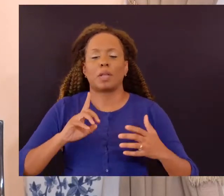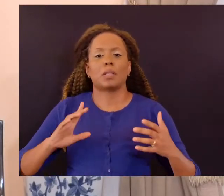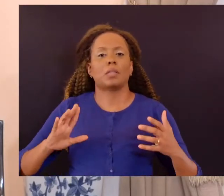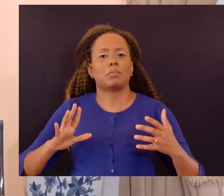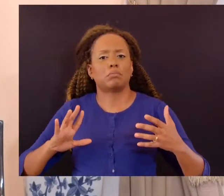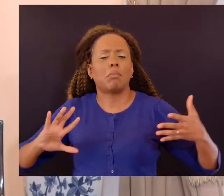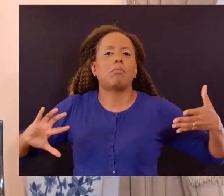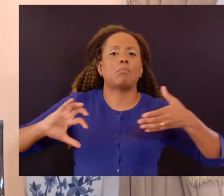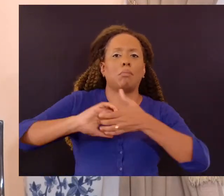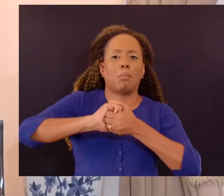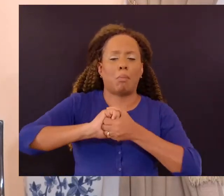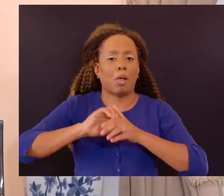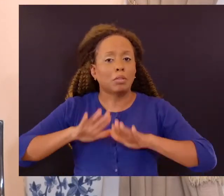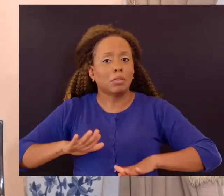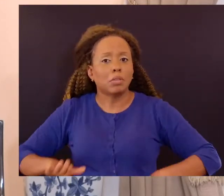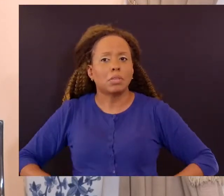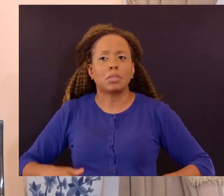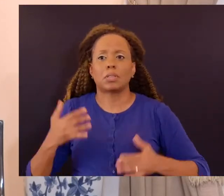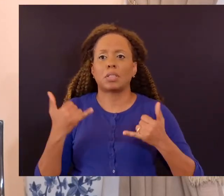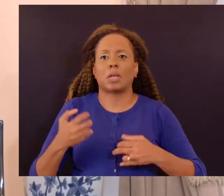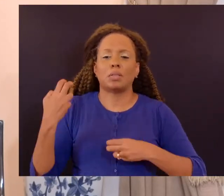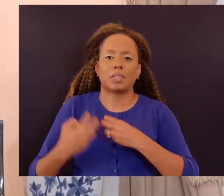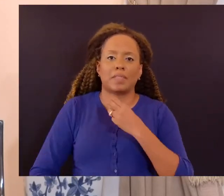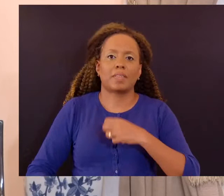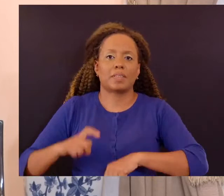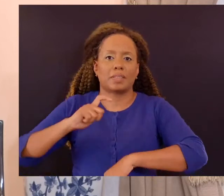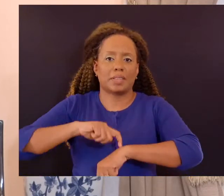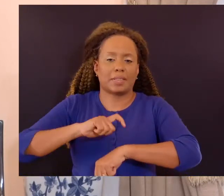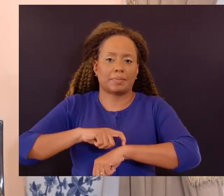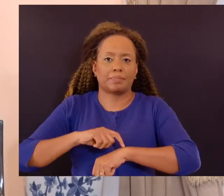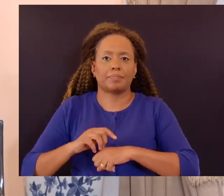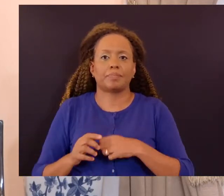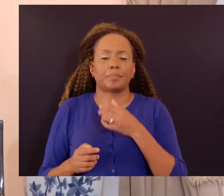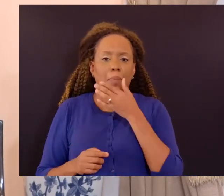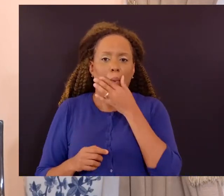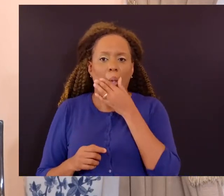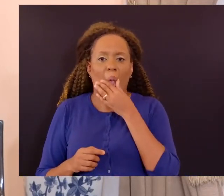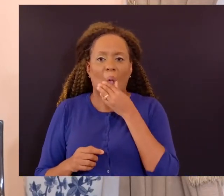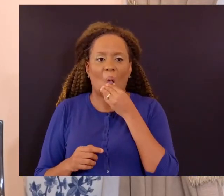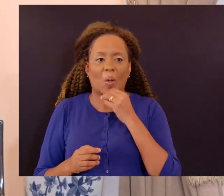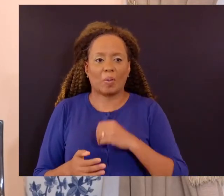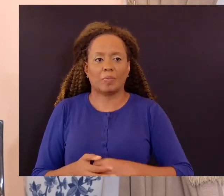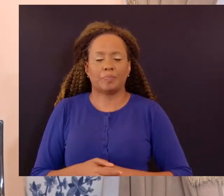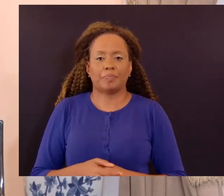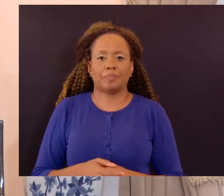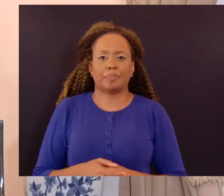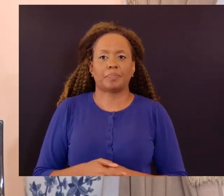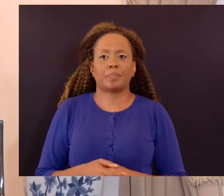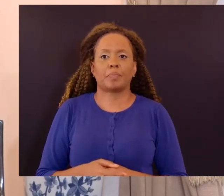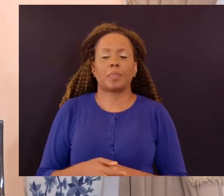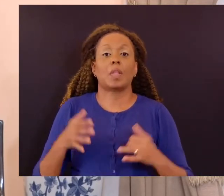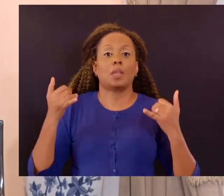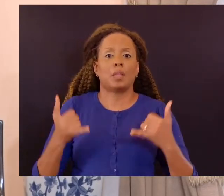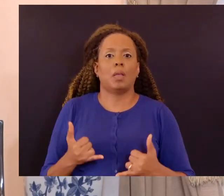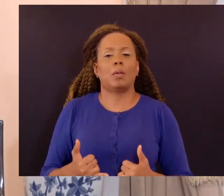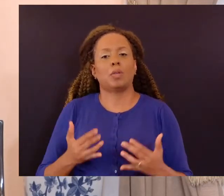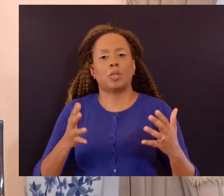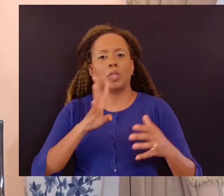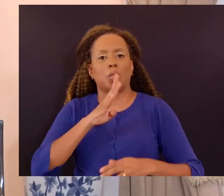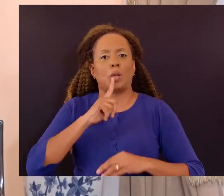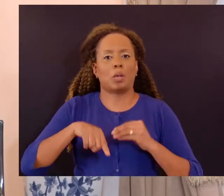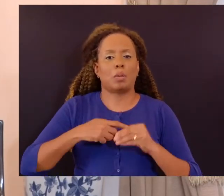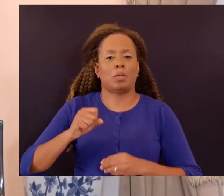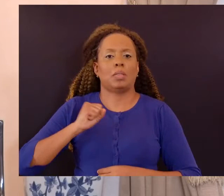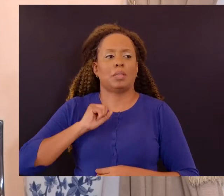to get them through this really difficult time. As it relates to the issue of, as you say, staff burnout, again, we've addressed